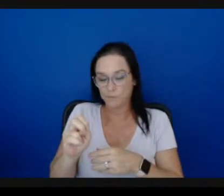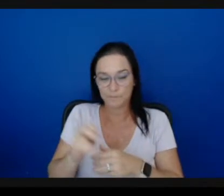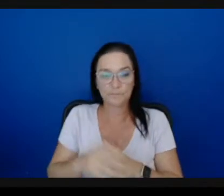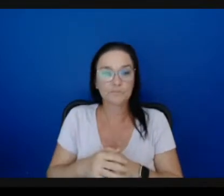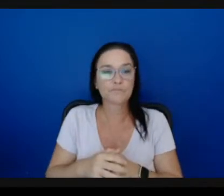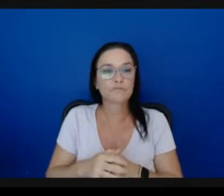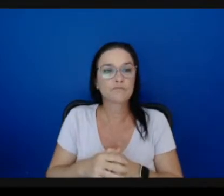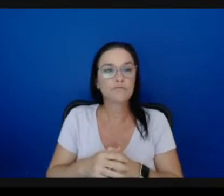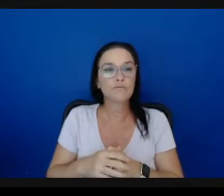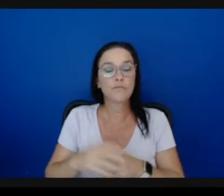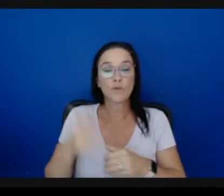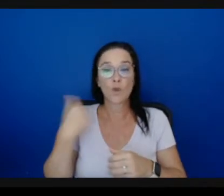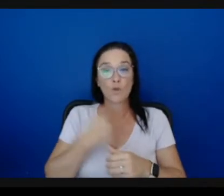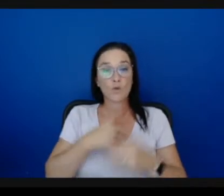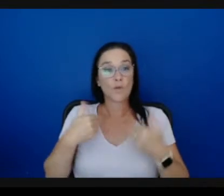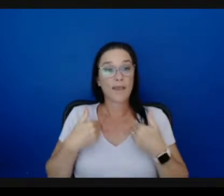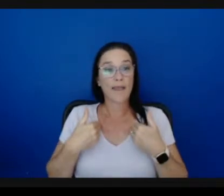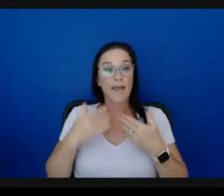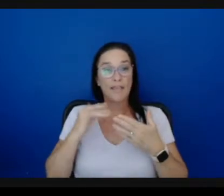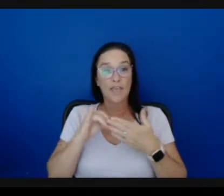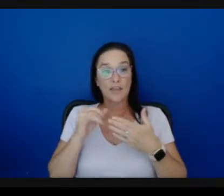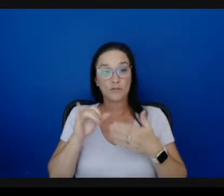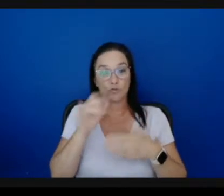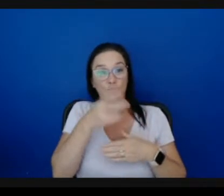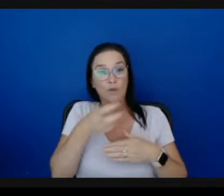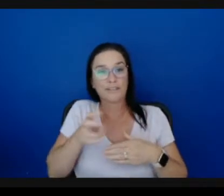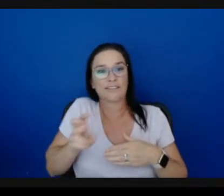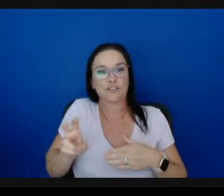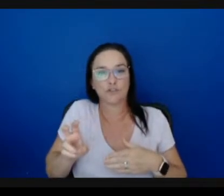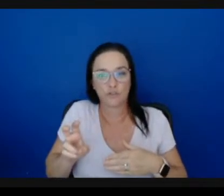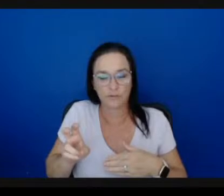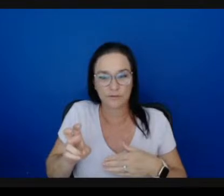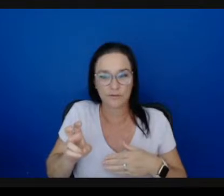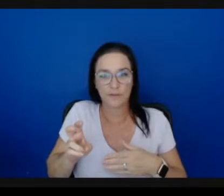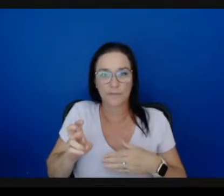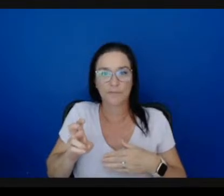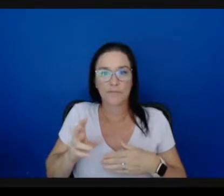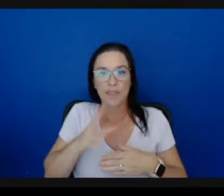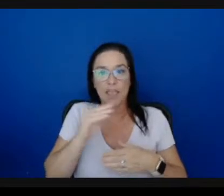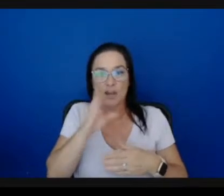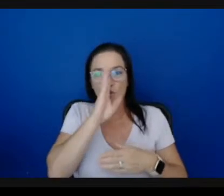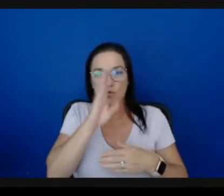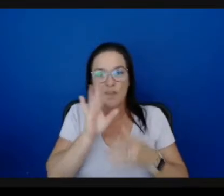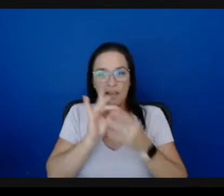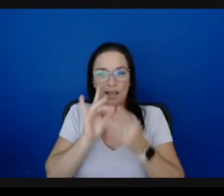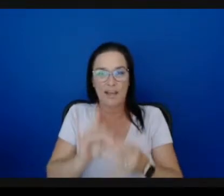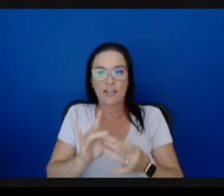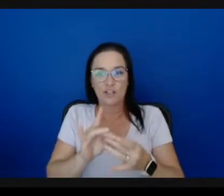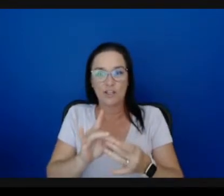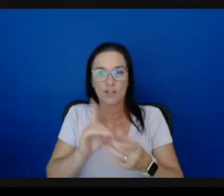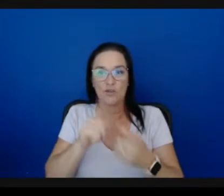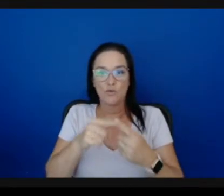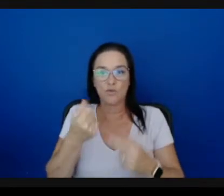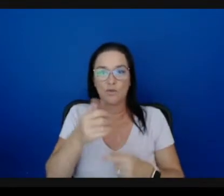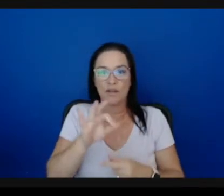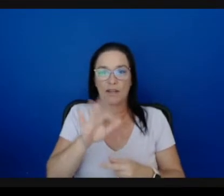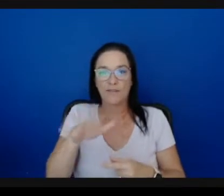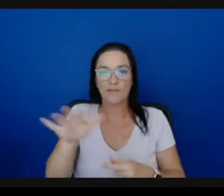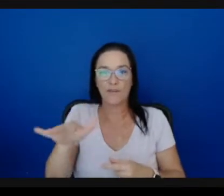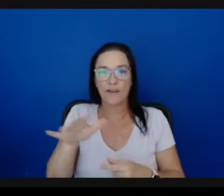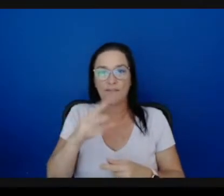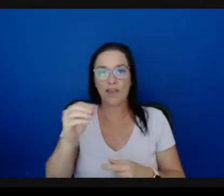we had that transition, essentially, and a direct connection to 1955 and